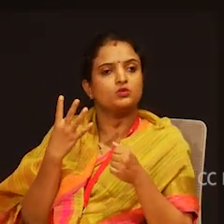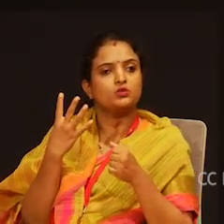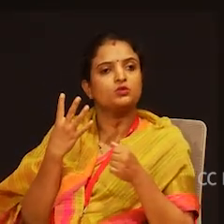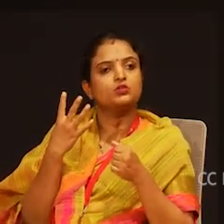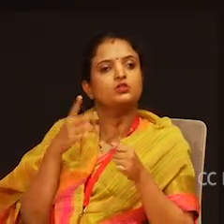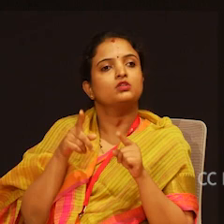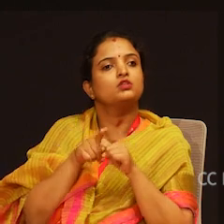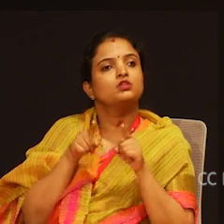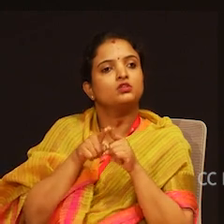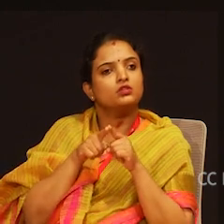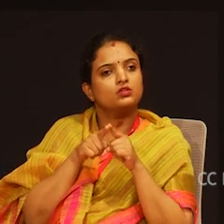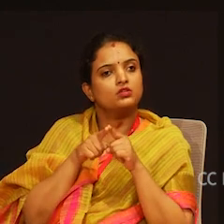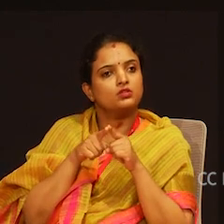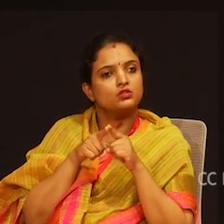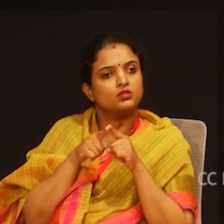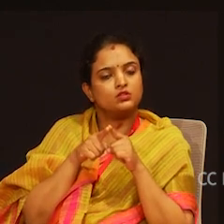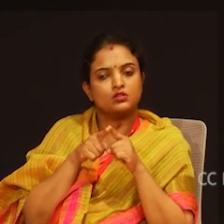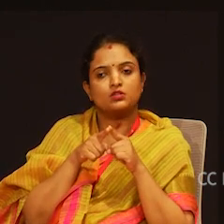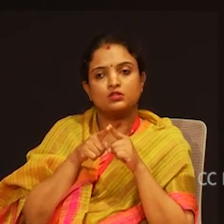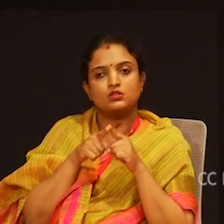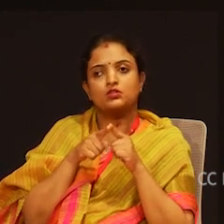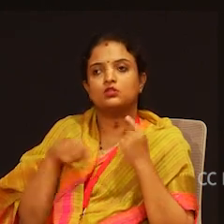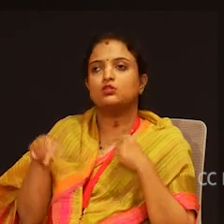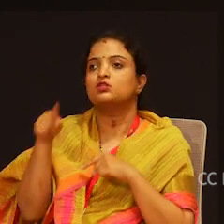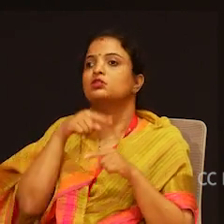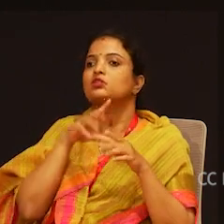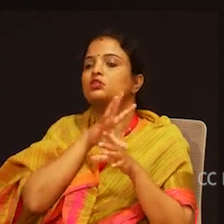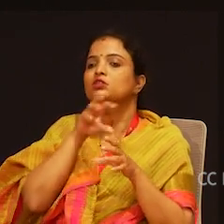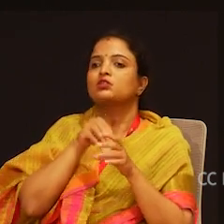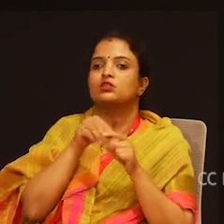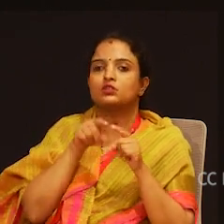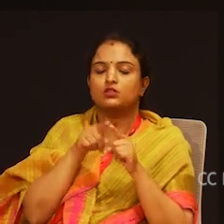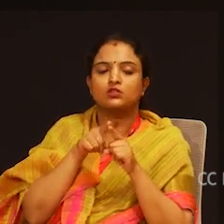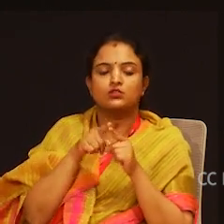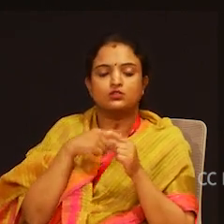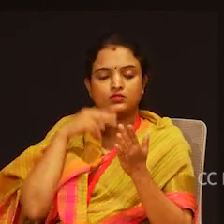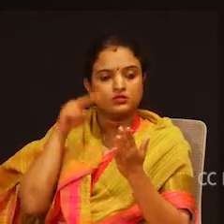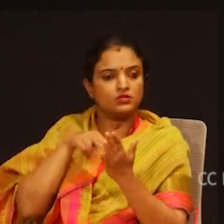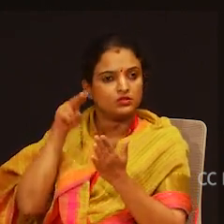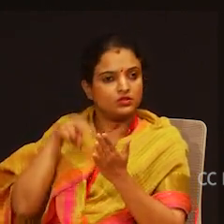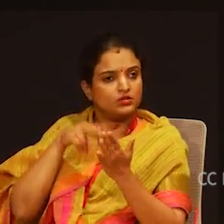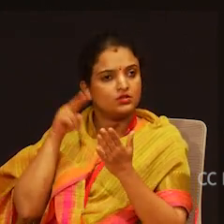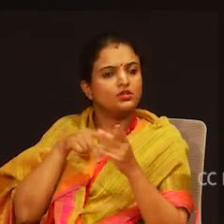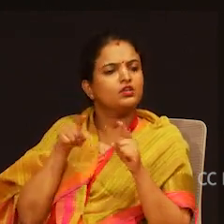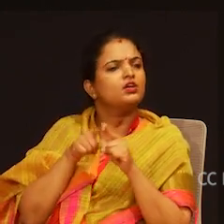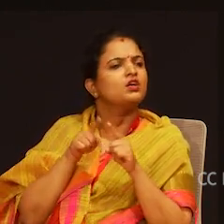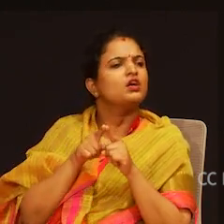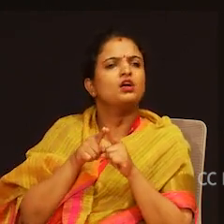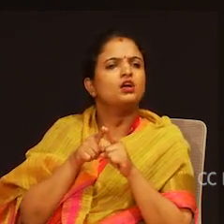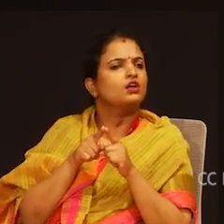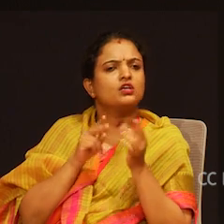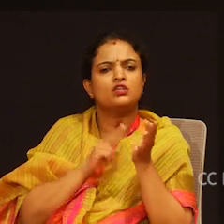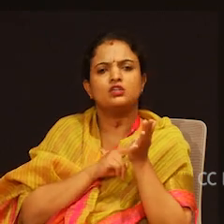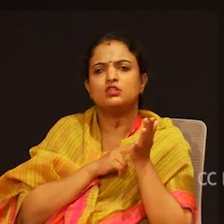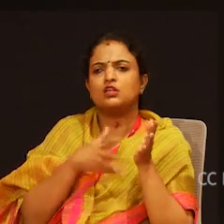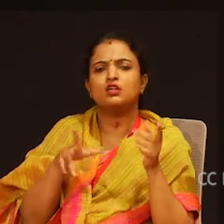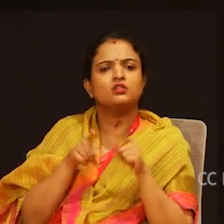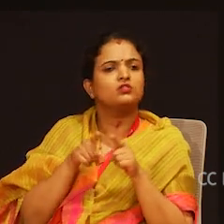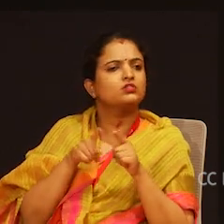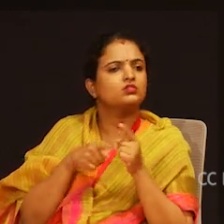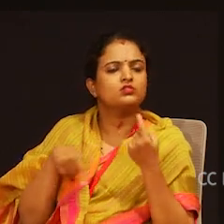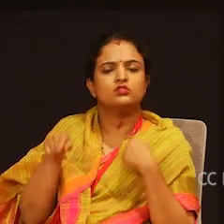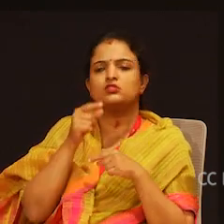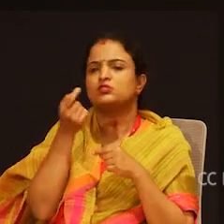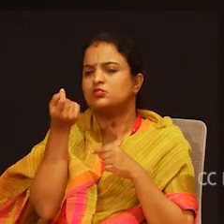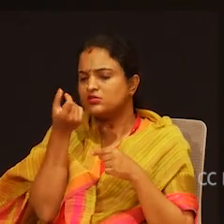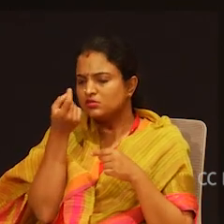derogatory comments that often become part of collective reading were very naturally taken care of with these